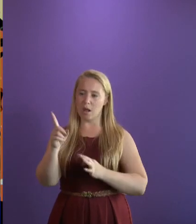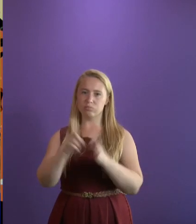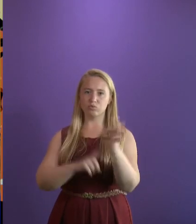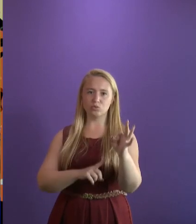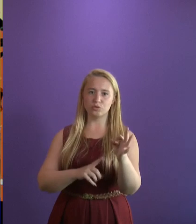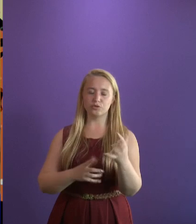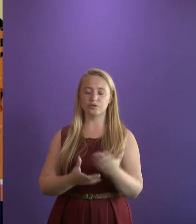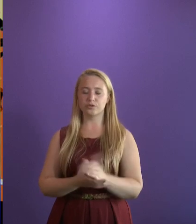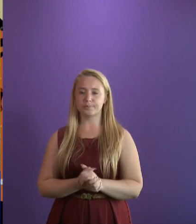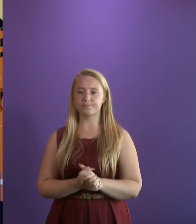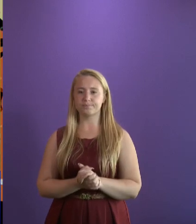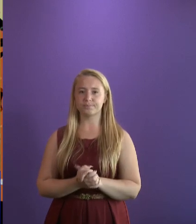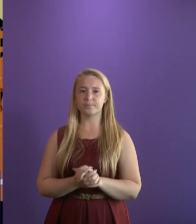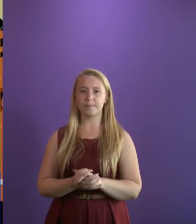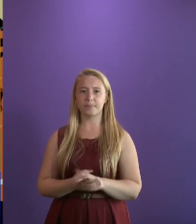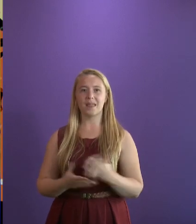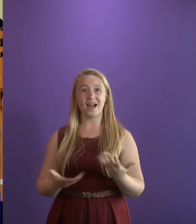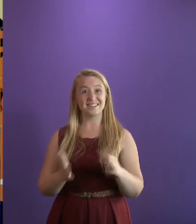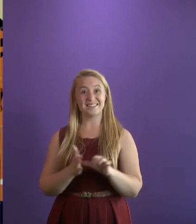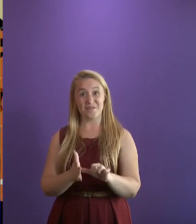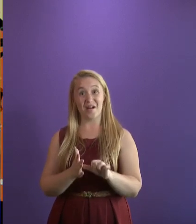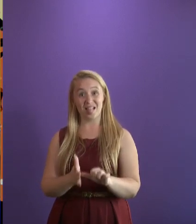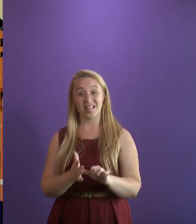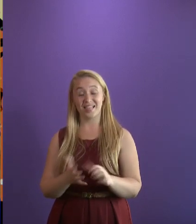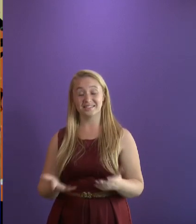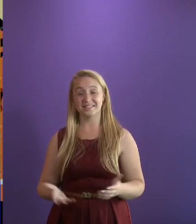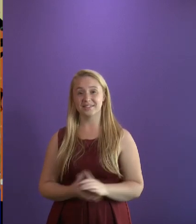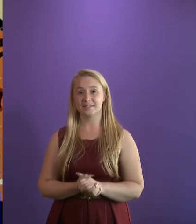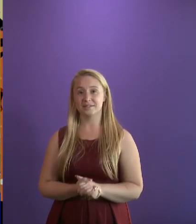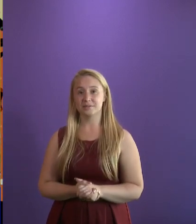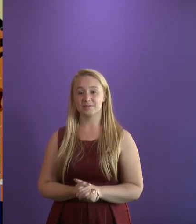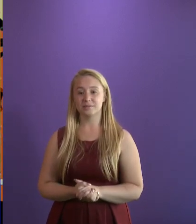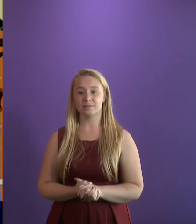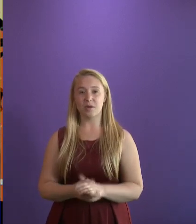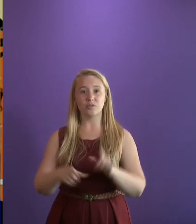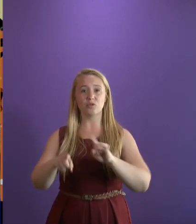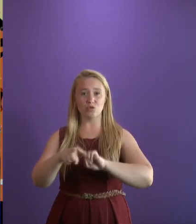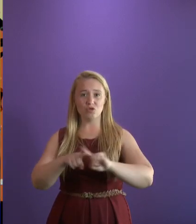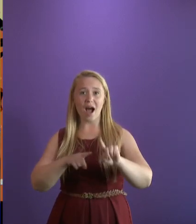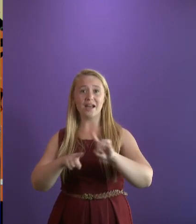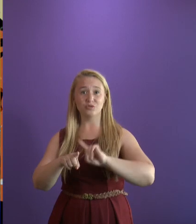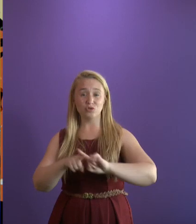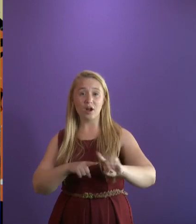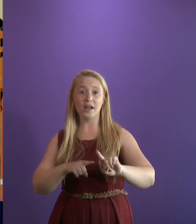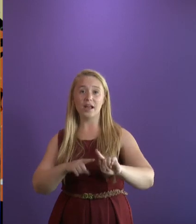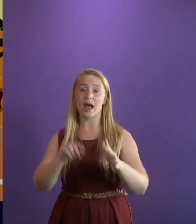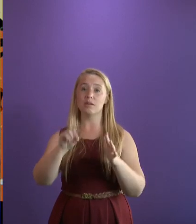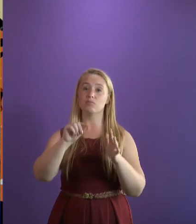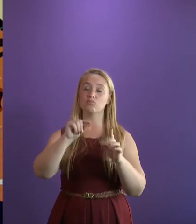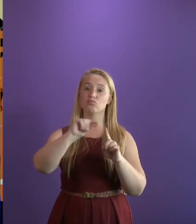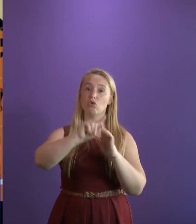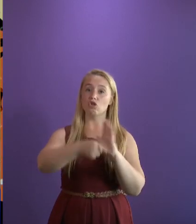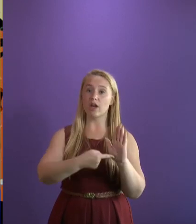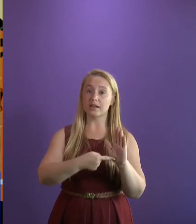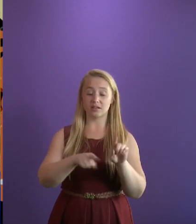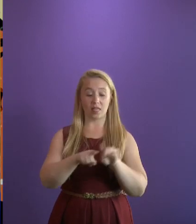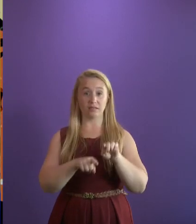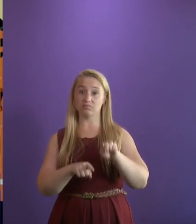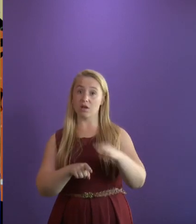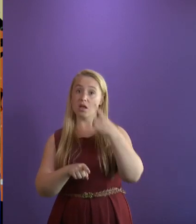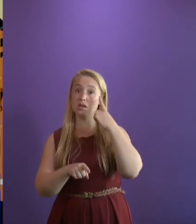of it's very difficult. But SOP are always kind of trying, and also projects like Young Women Lead and